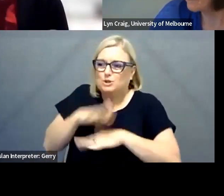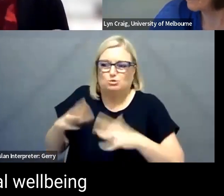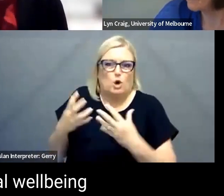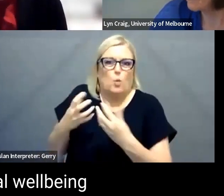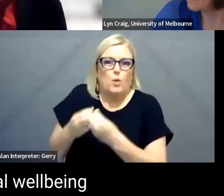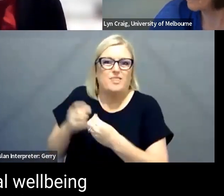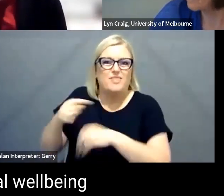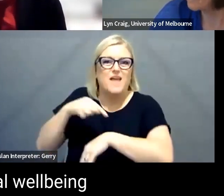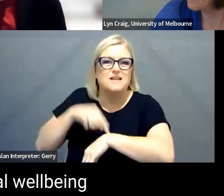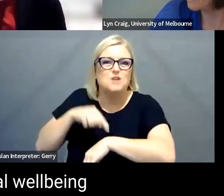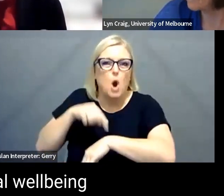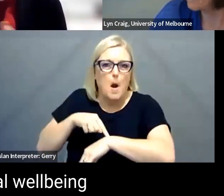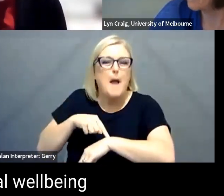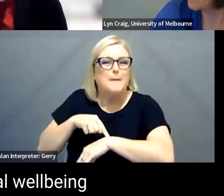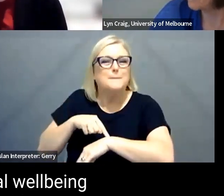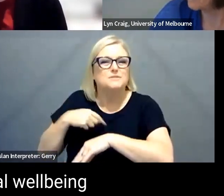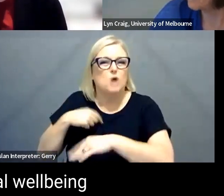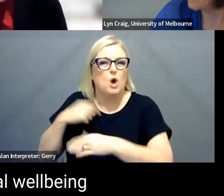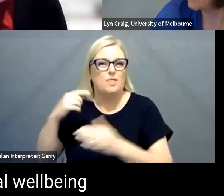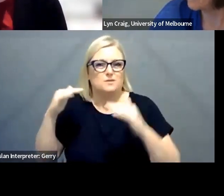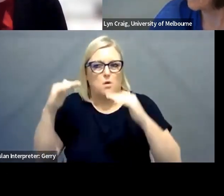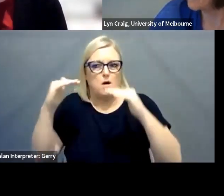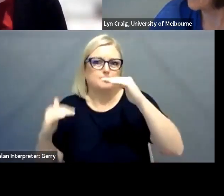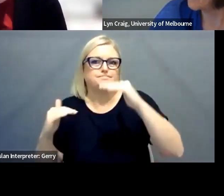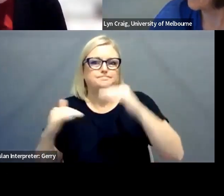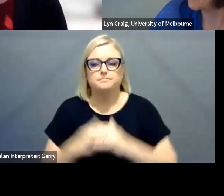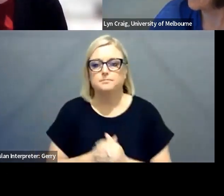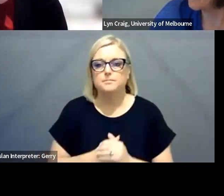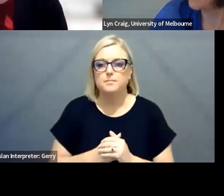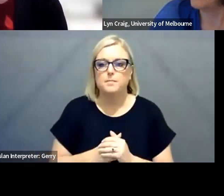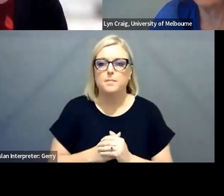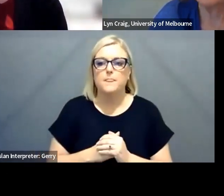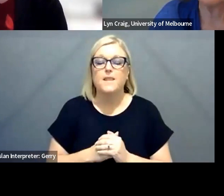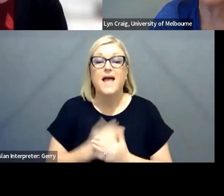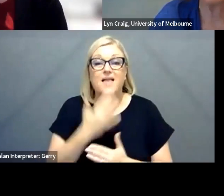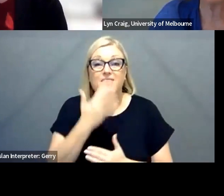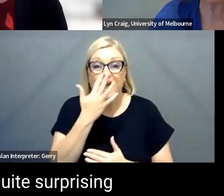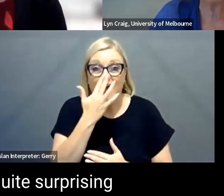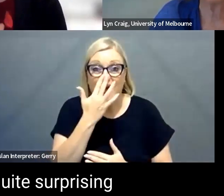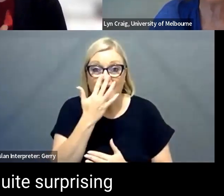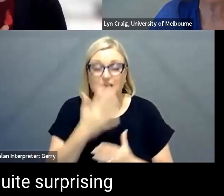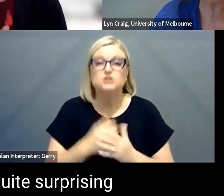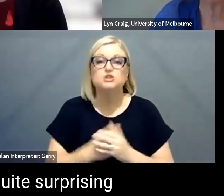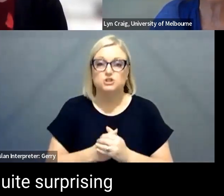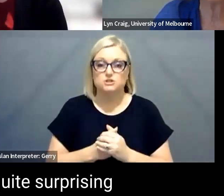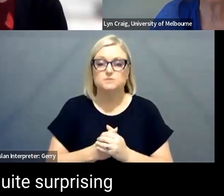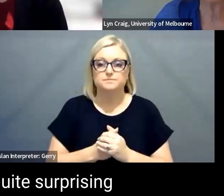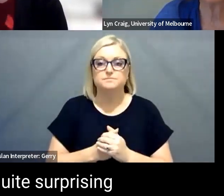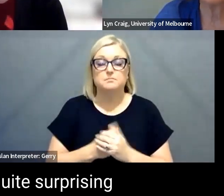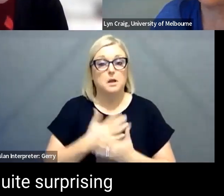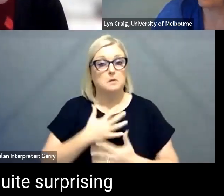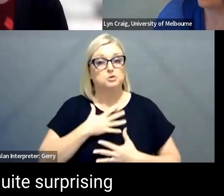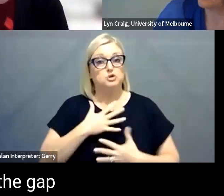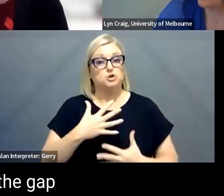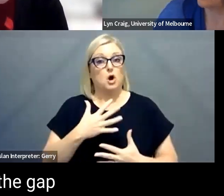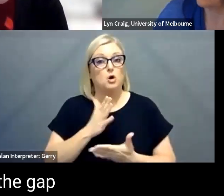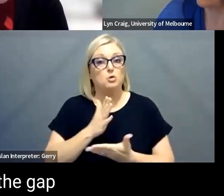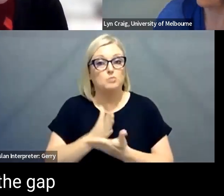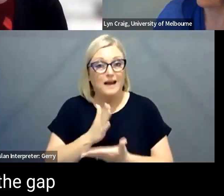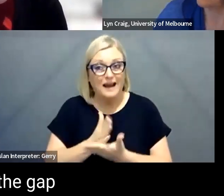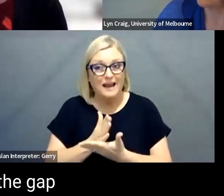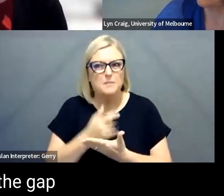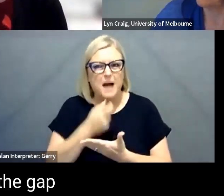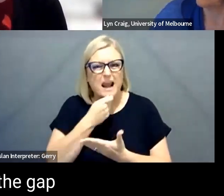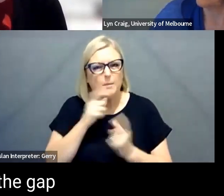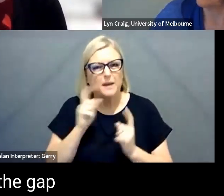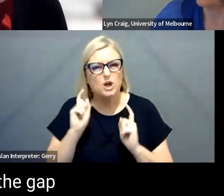And look, while financial wellbeing increases with age for both men and women, what we found quite surprising and concerningly was that the gap